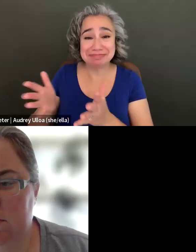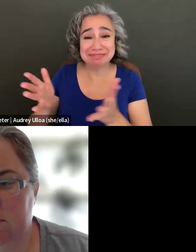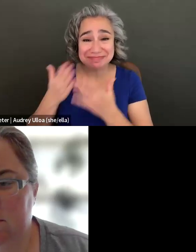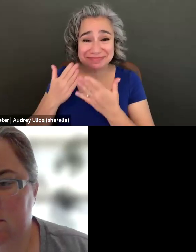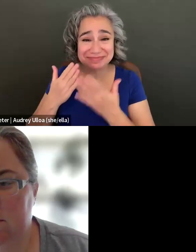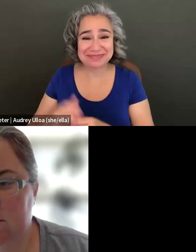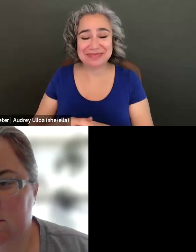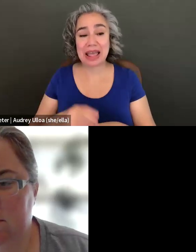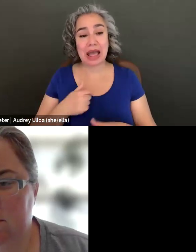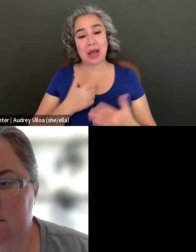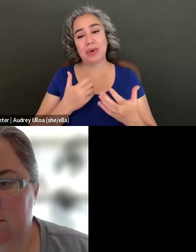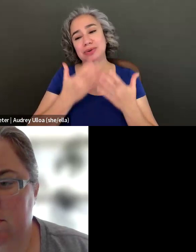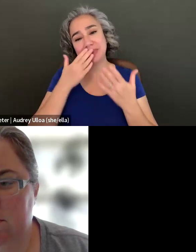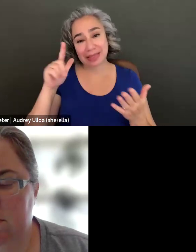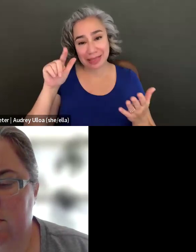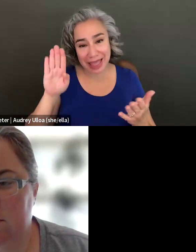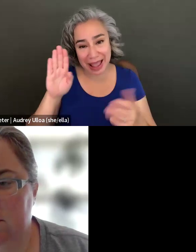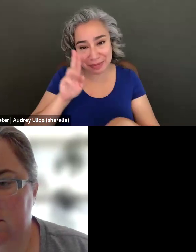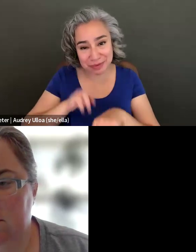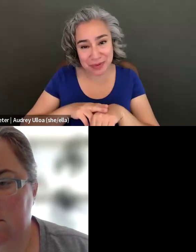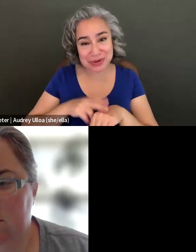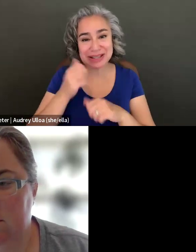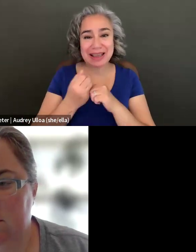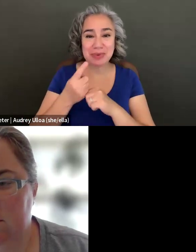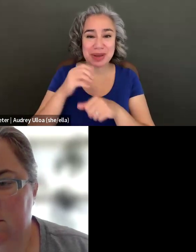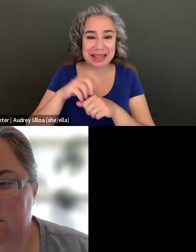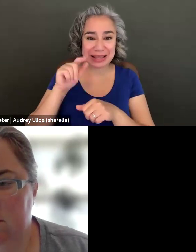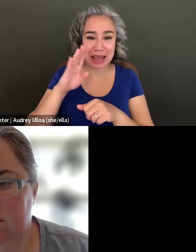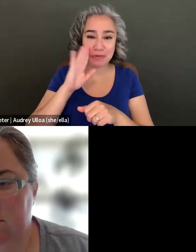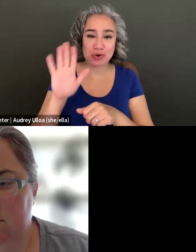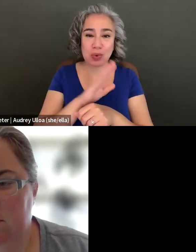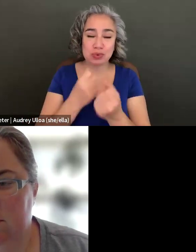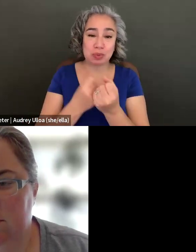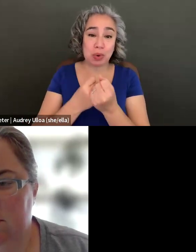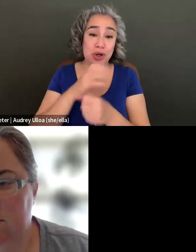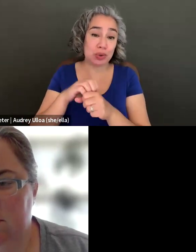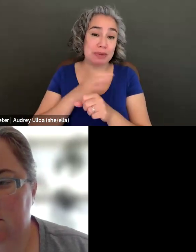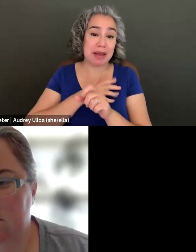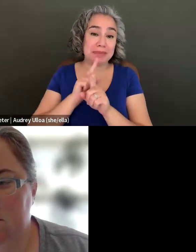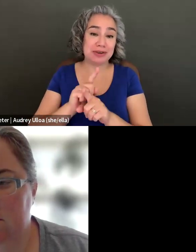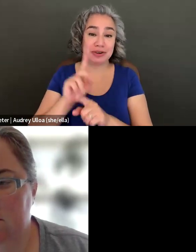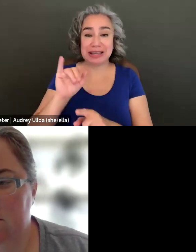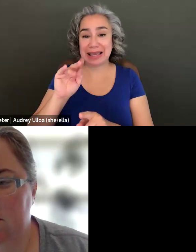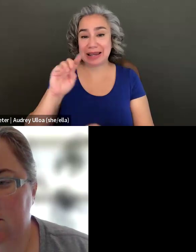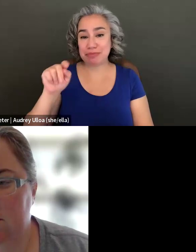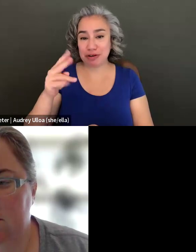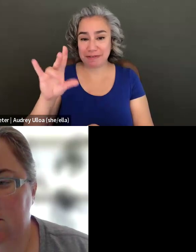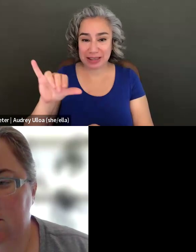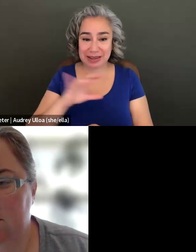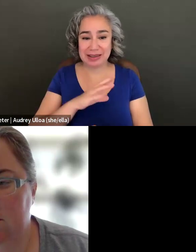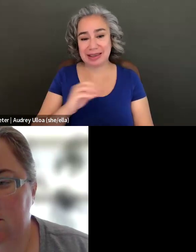thank, of course, my lab and everybody in it for their support, including my mentor, Dr. Katie Murphy,